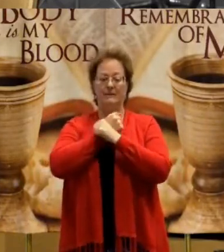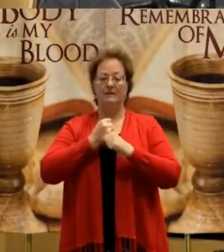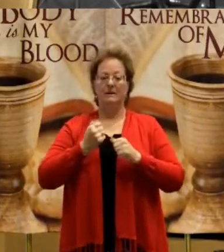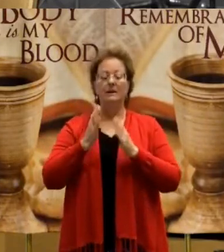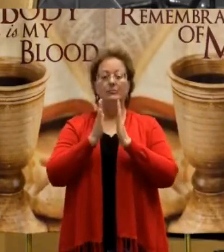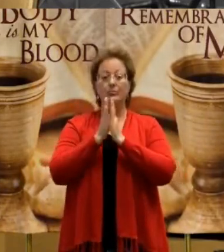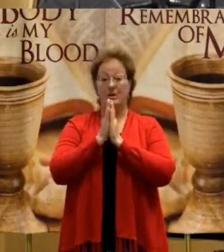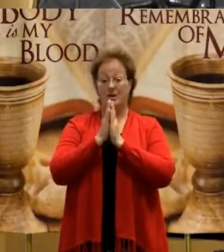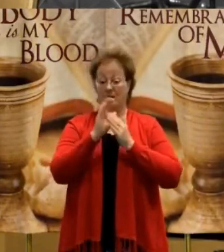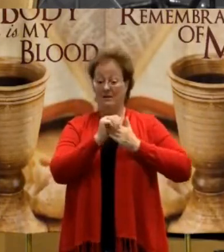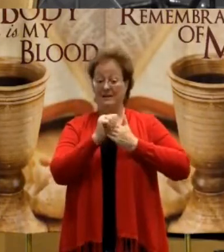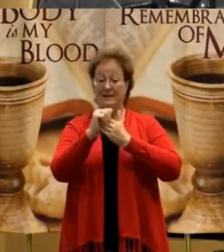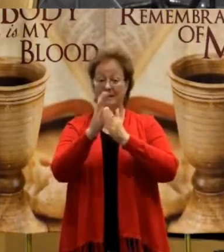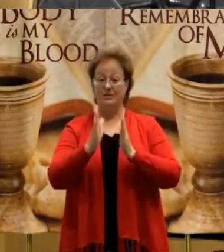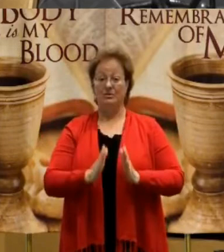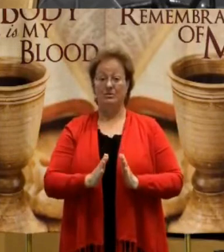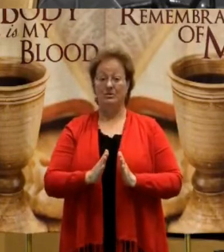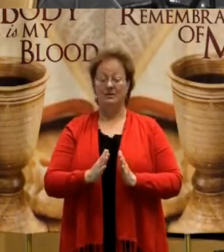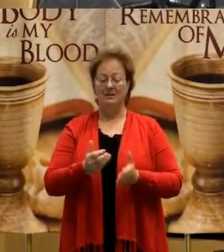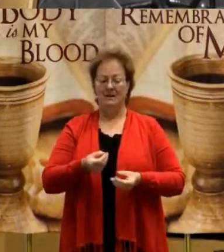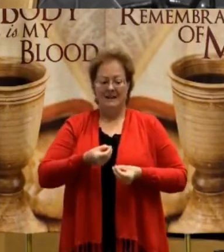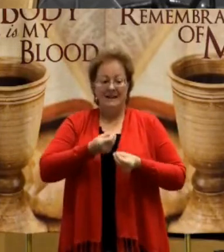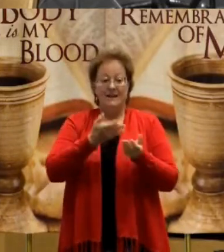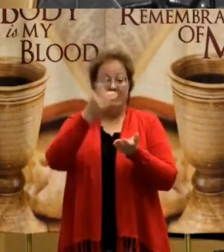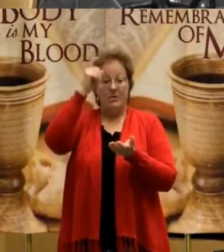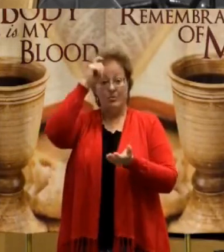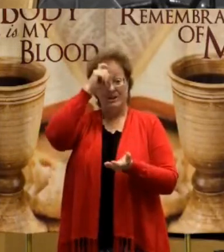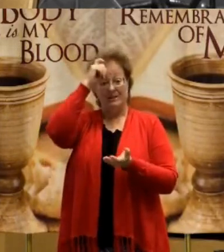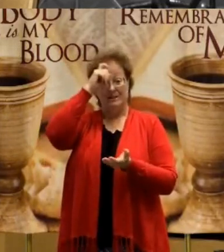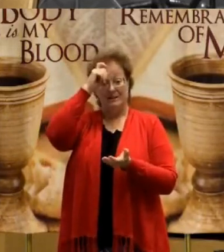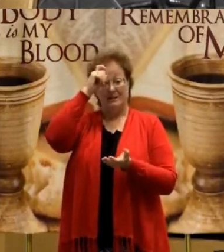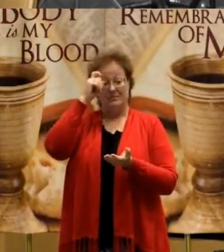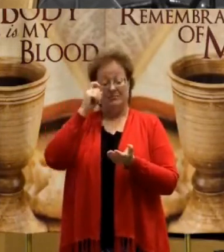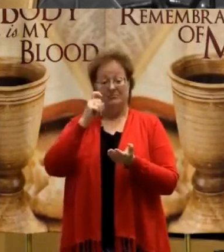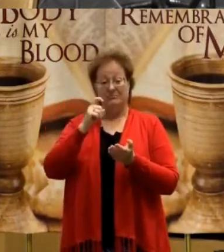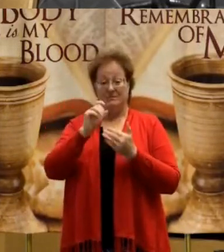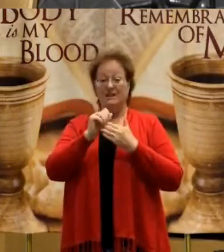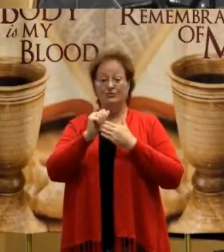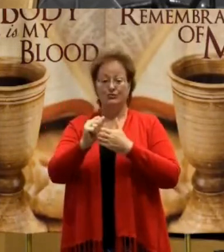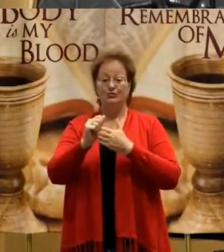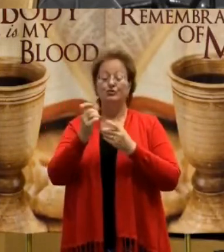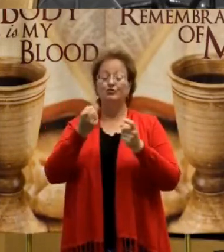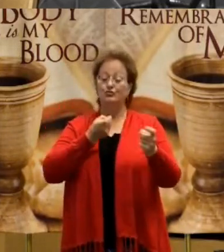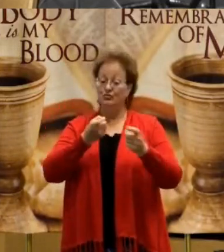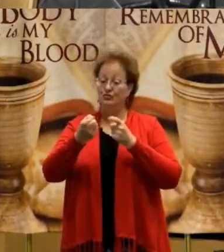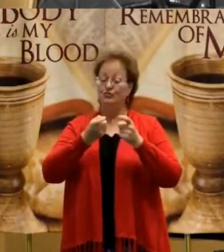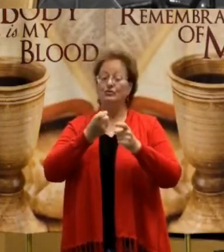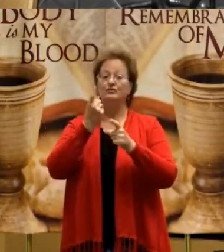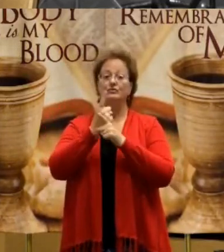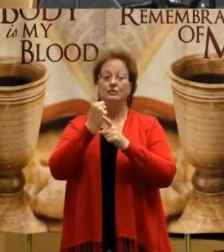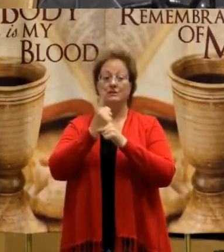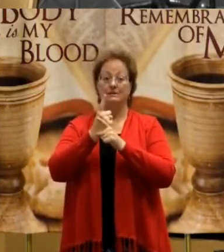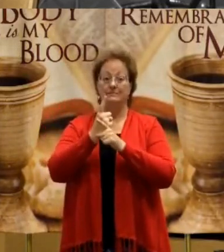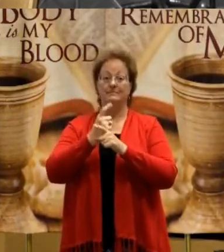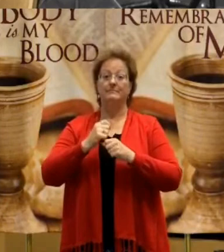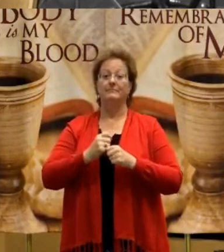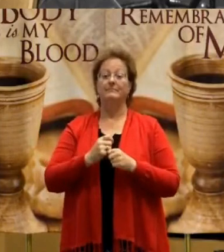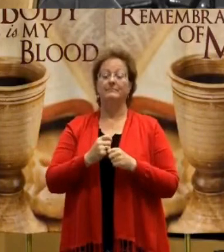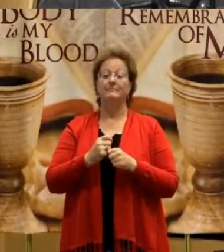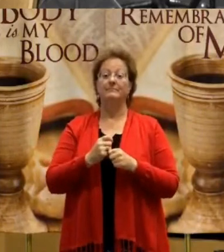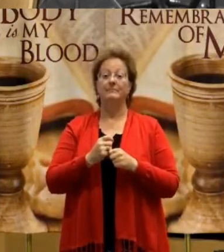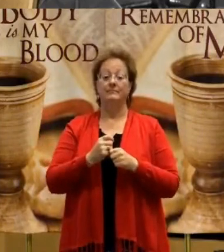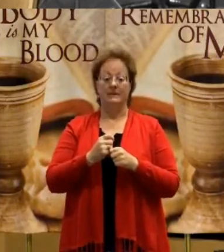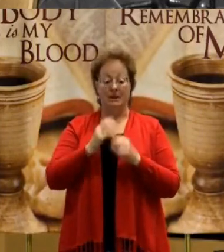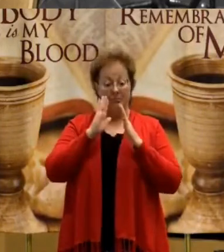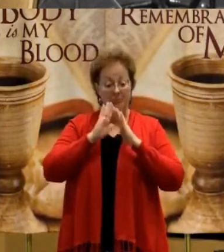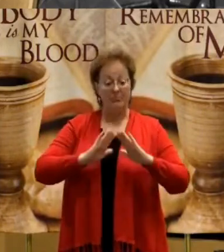our leaders. Grant them wisdom and the ability to govern in such a way that inspires confidence and trust. Continue to